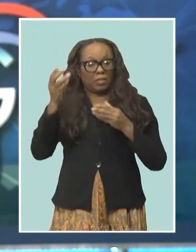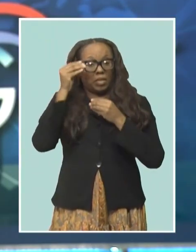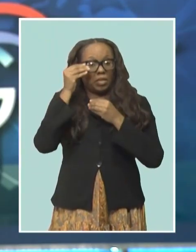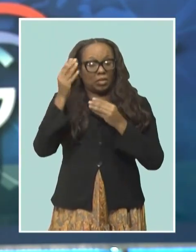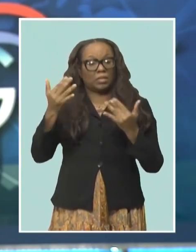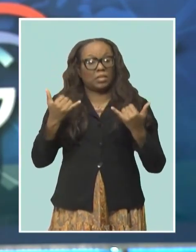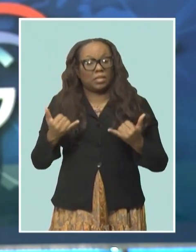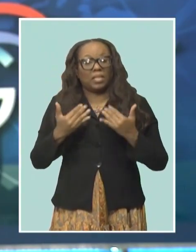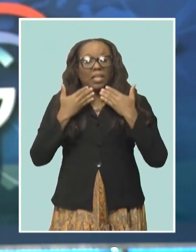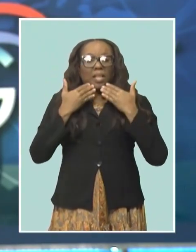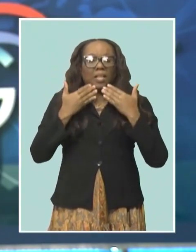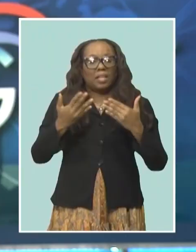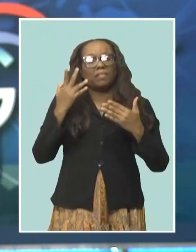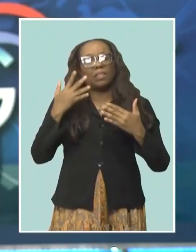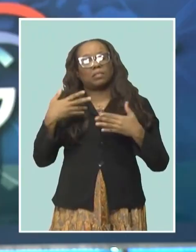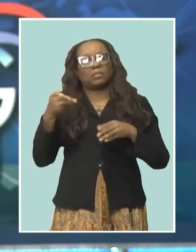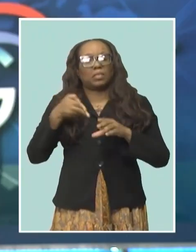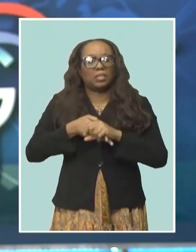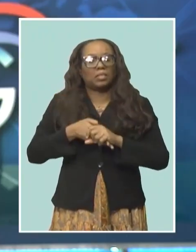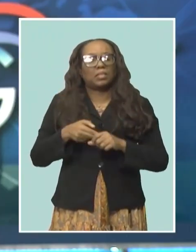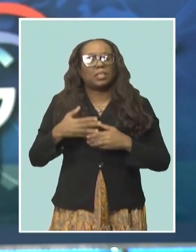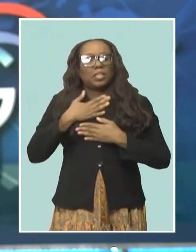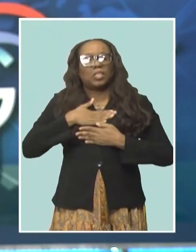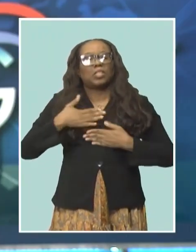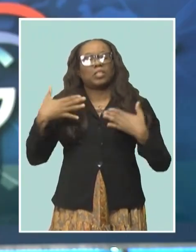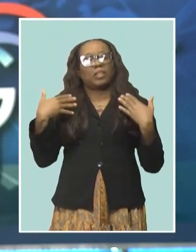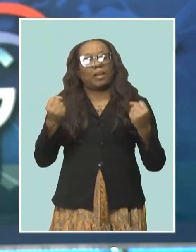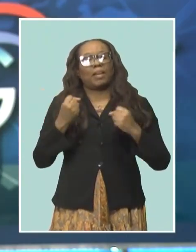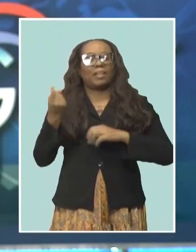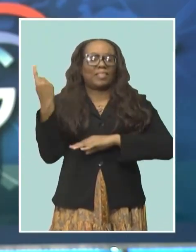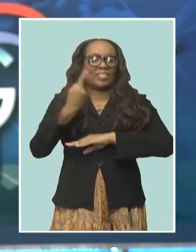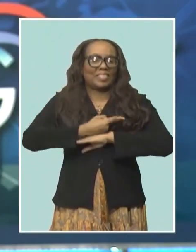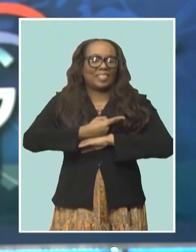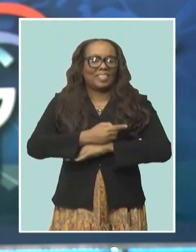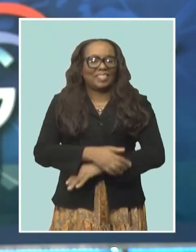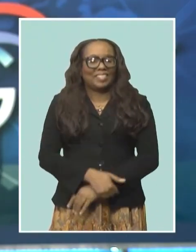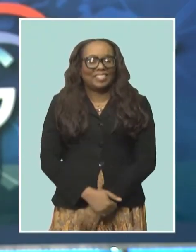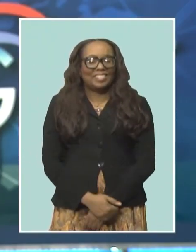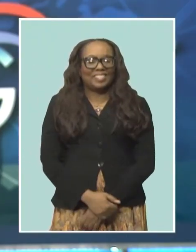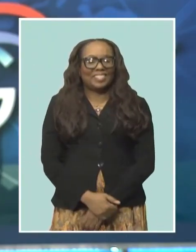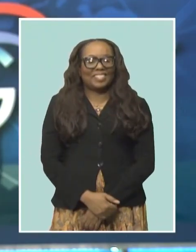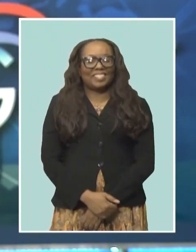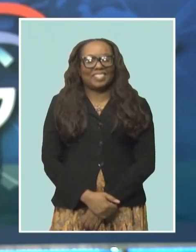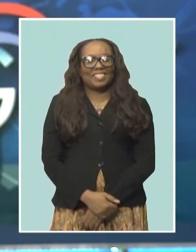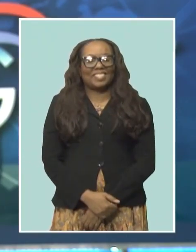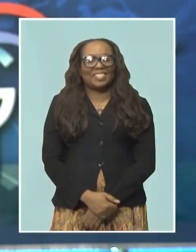for today. Thank you so much for joining us. Do enjoy the rest of your Heroes Day.